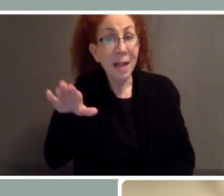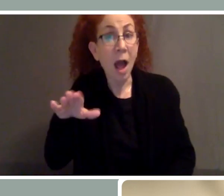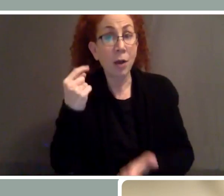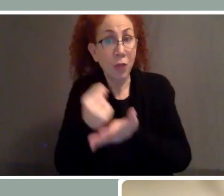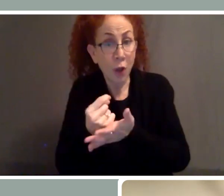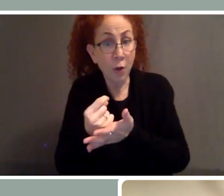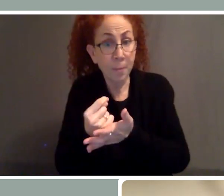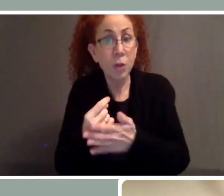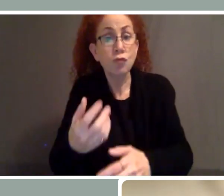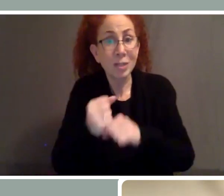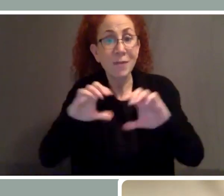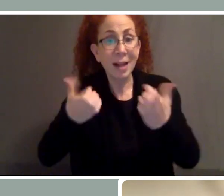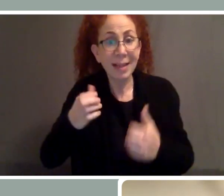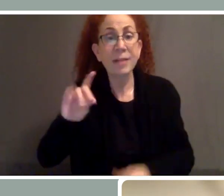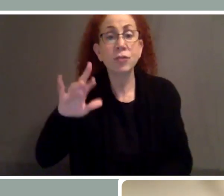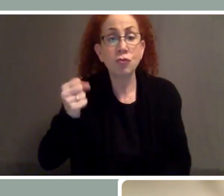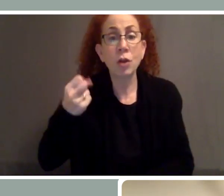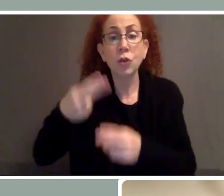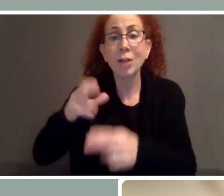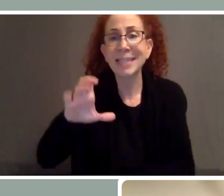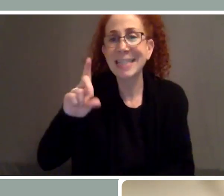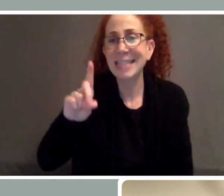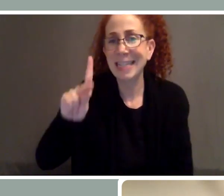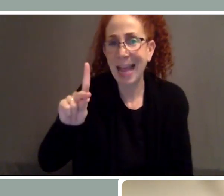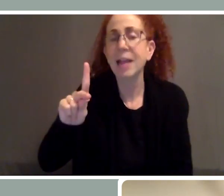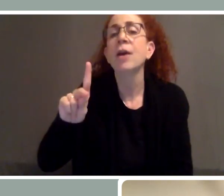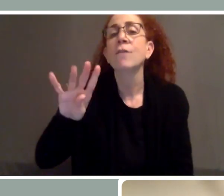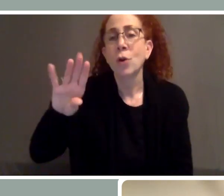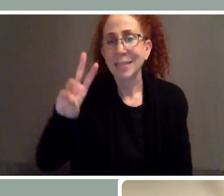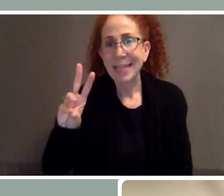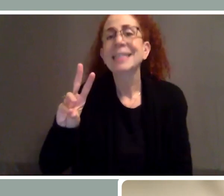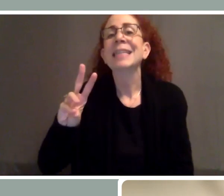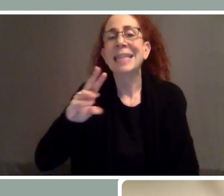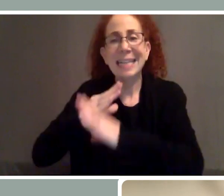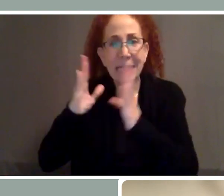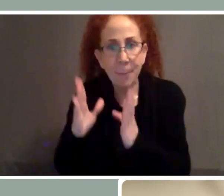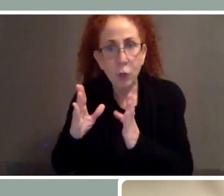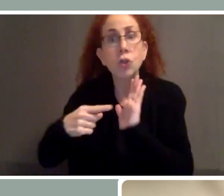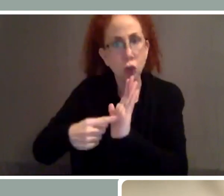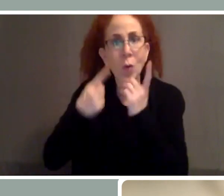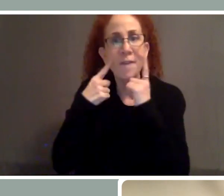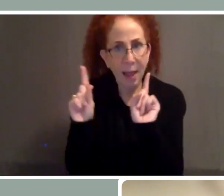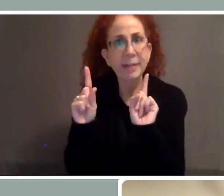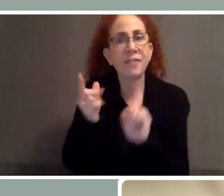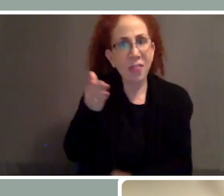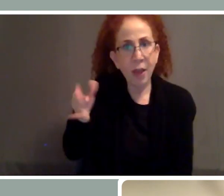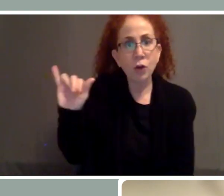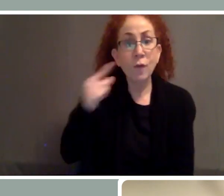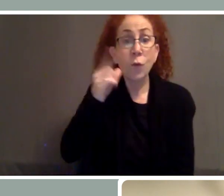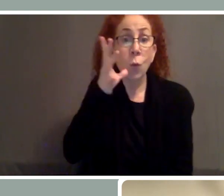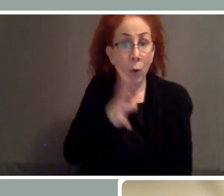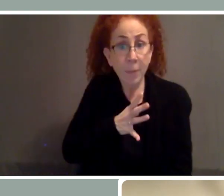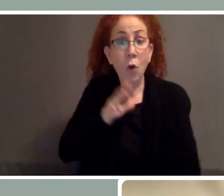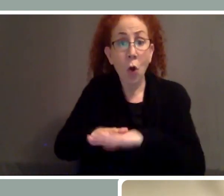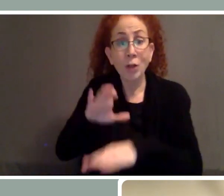a class of drugs known as CDK4/6 inhibitors, and showed that it was really effective in that setting as well, particularly for women who'd been